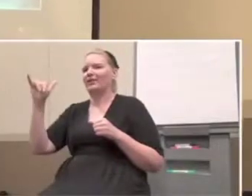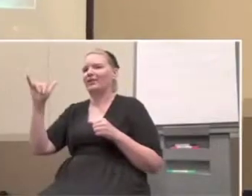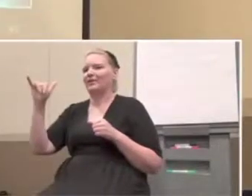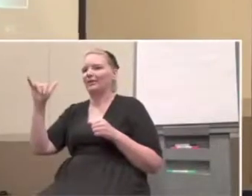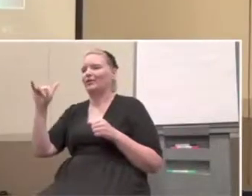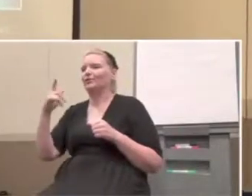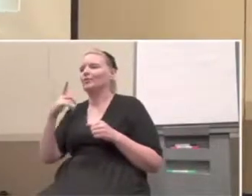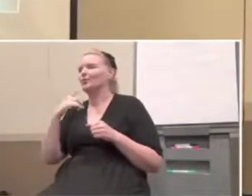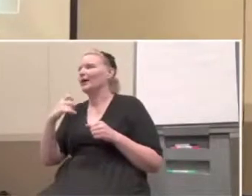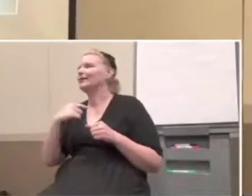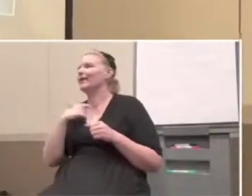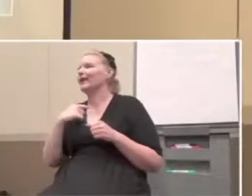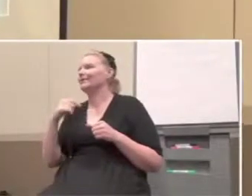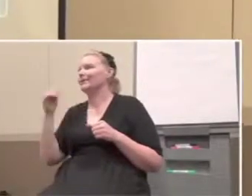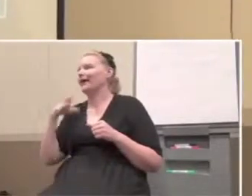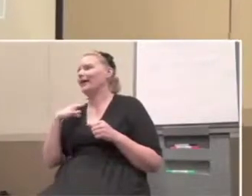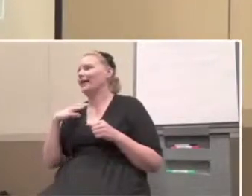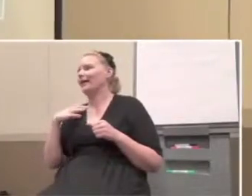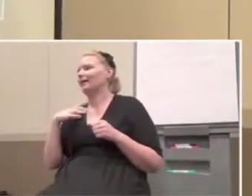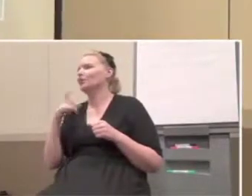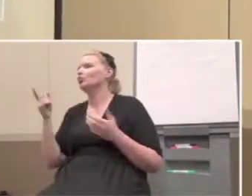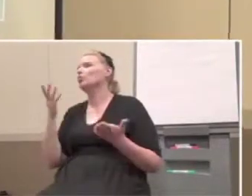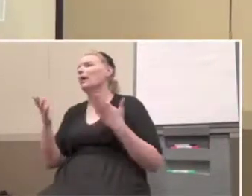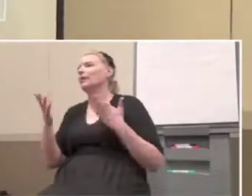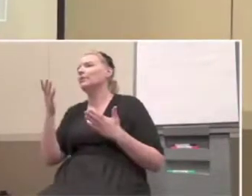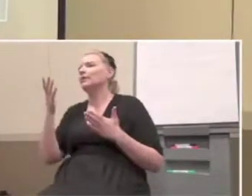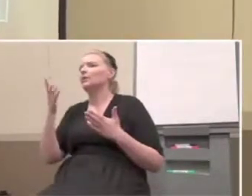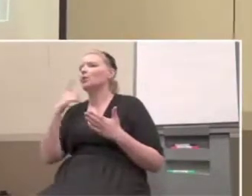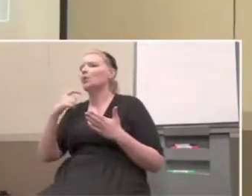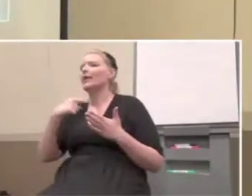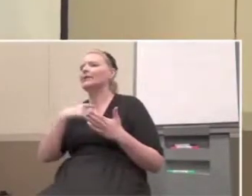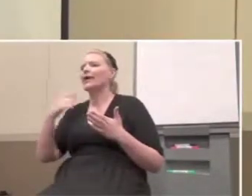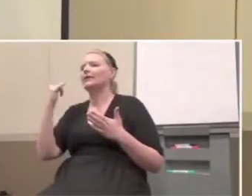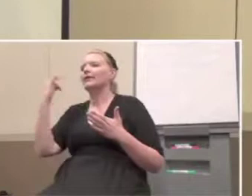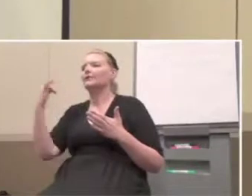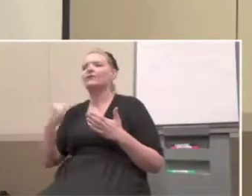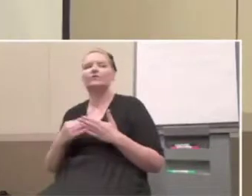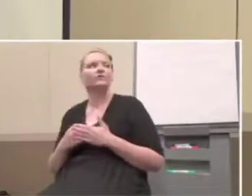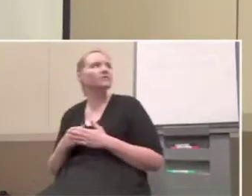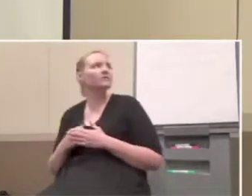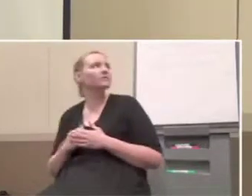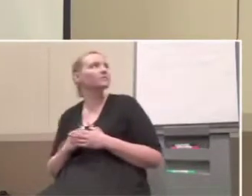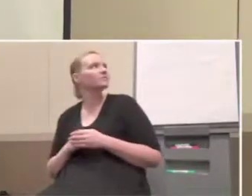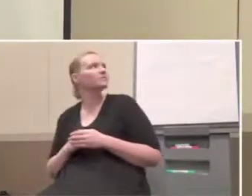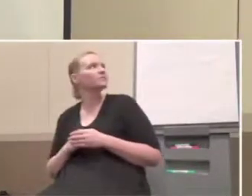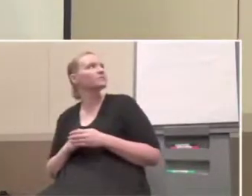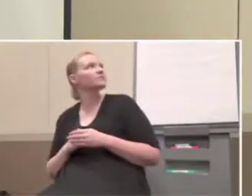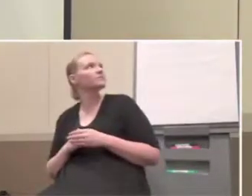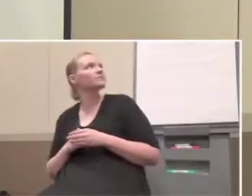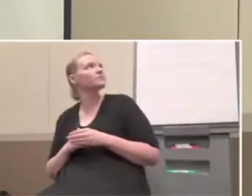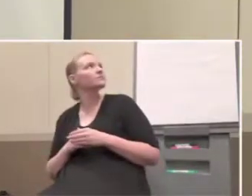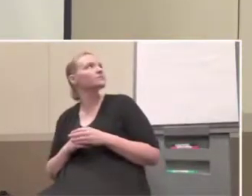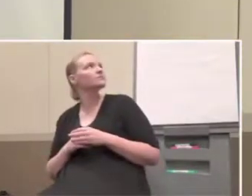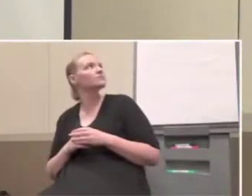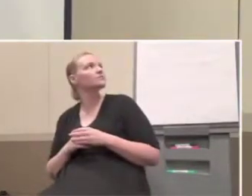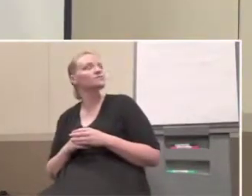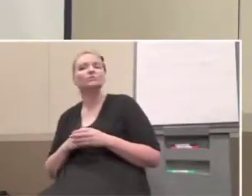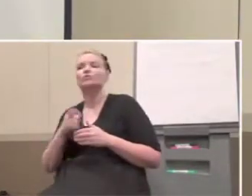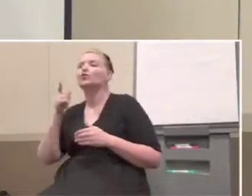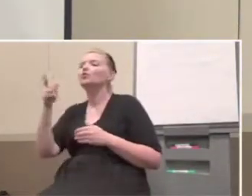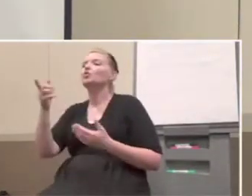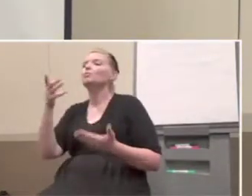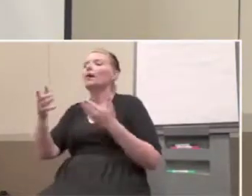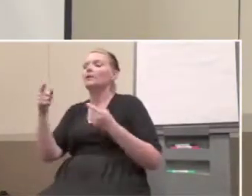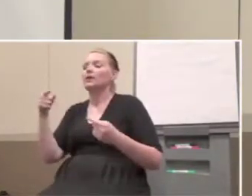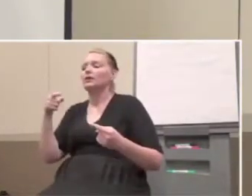So he had that you might be a redneck if, right? So I have you might be in a power